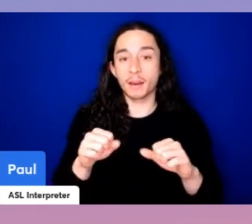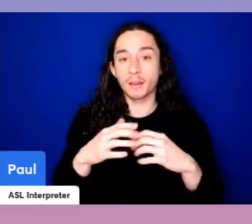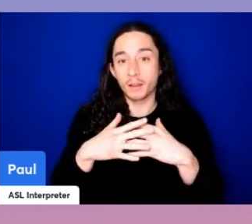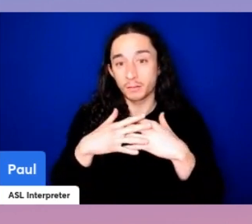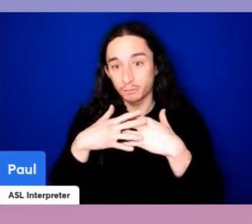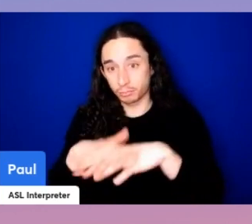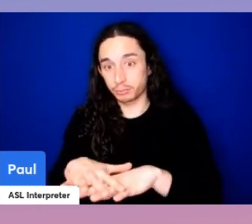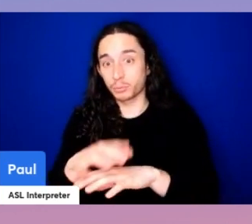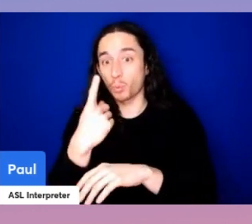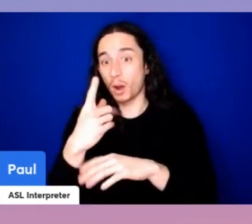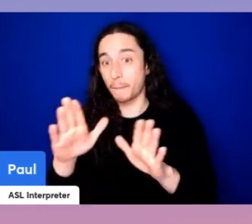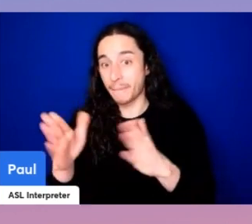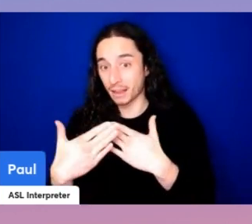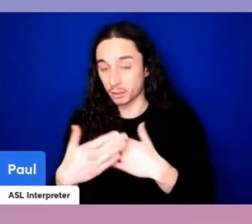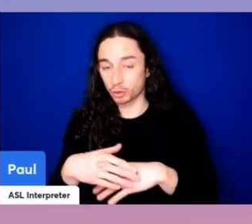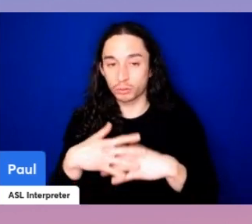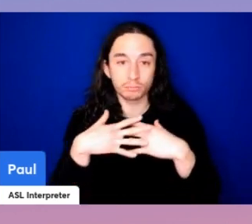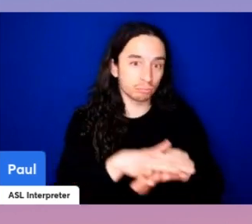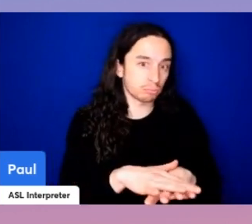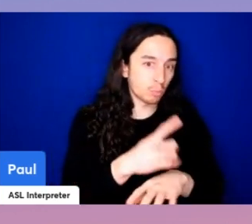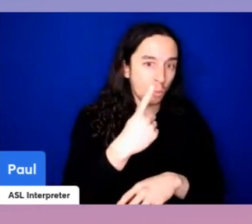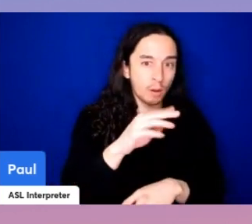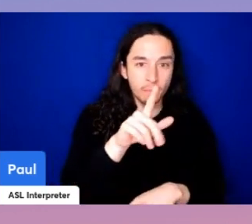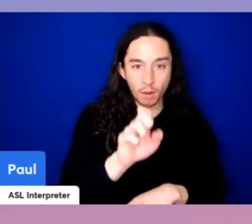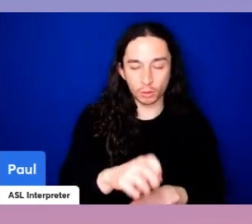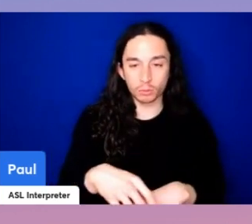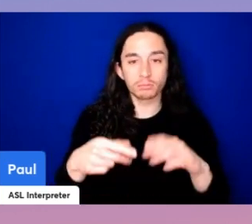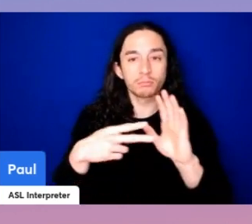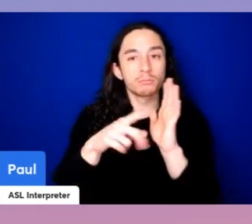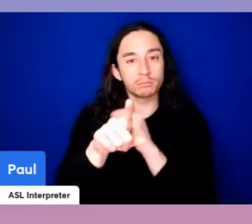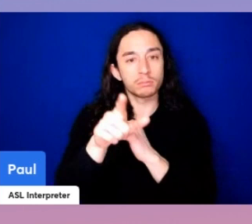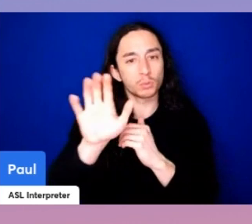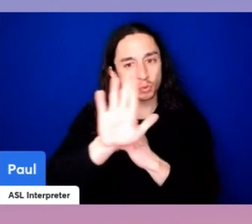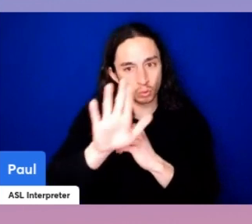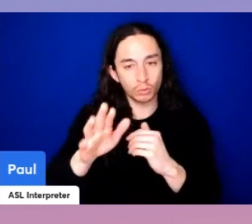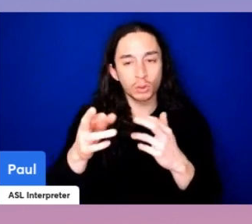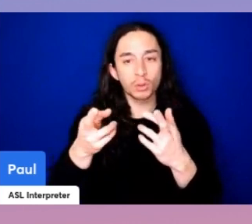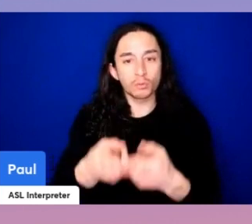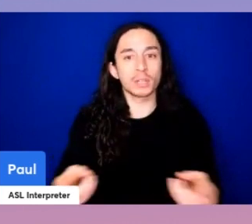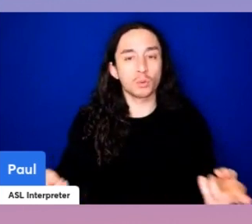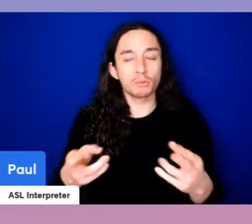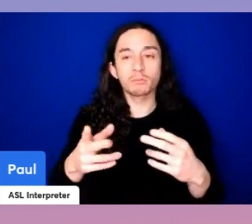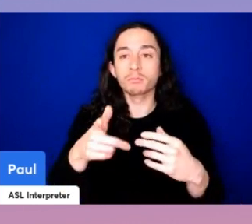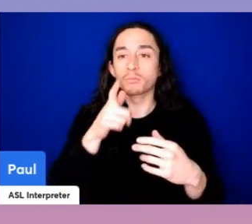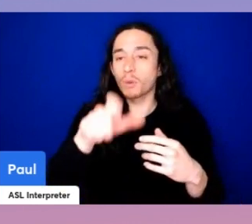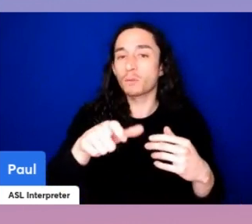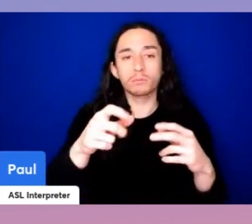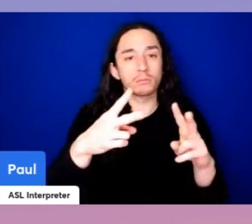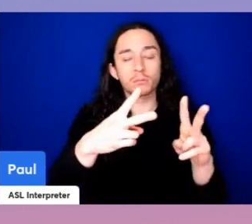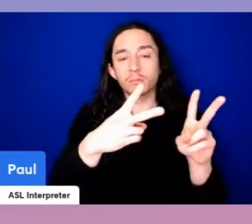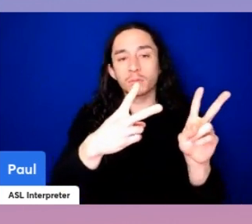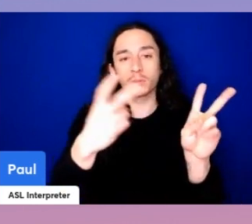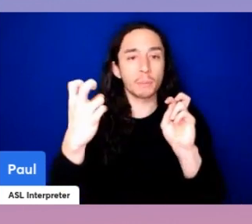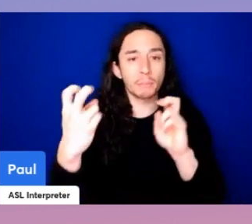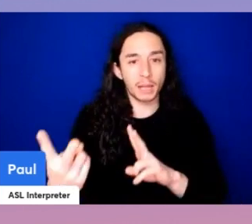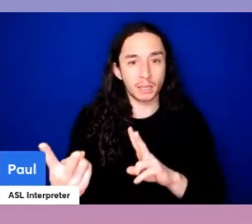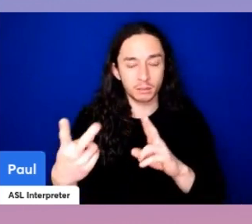module, so your resources do not need to copy paste at the same